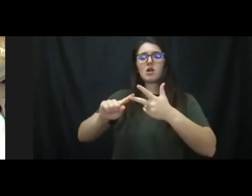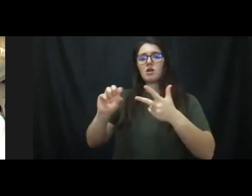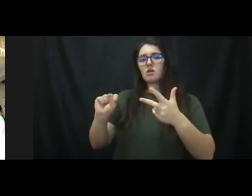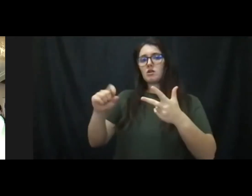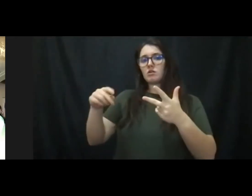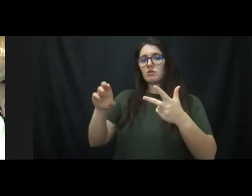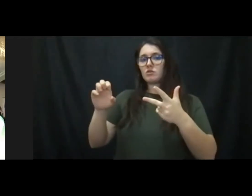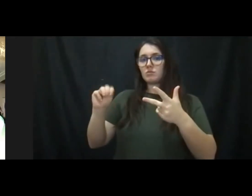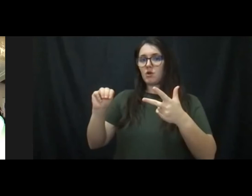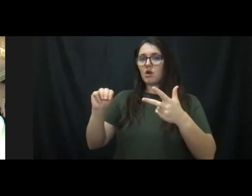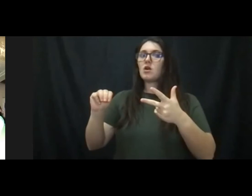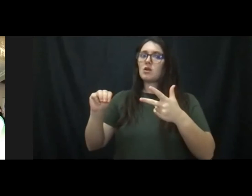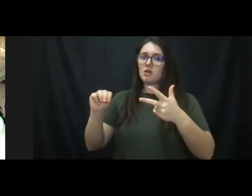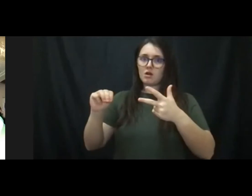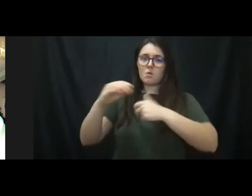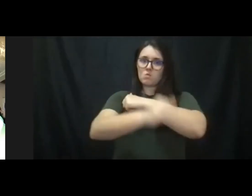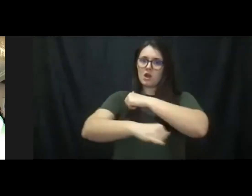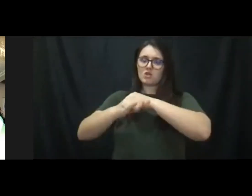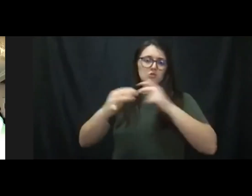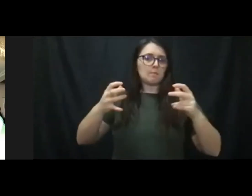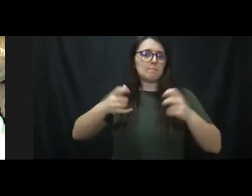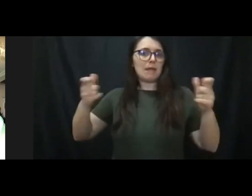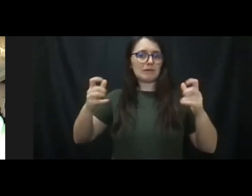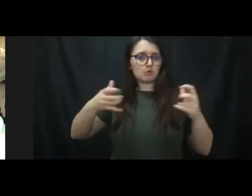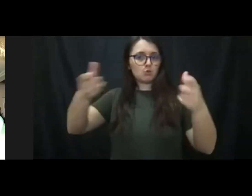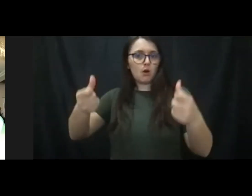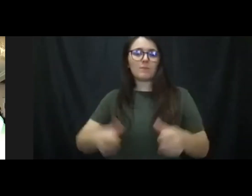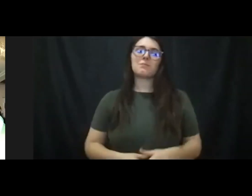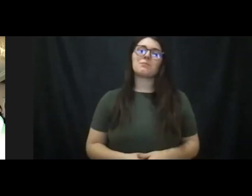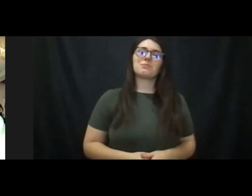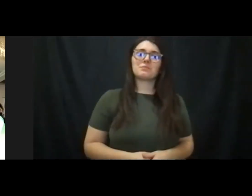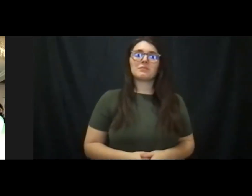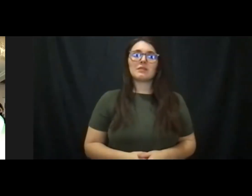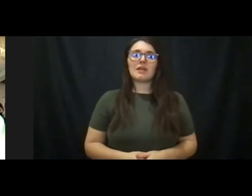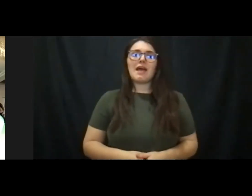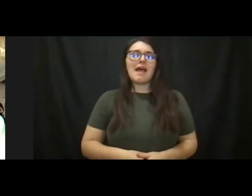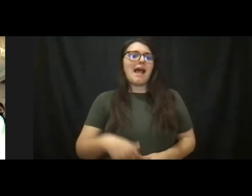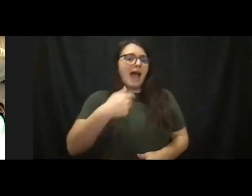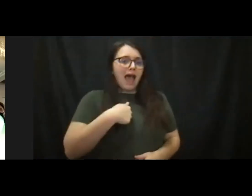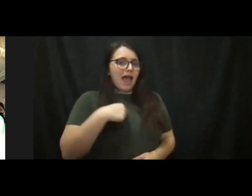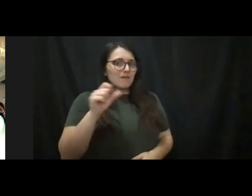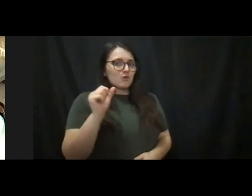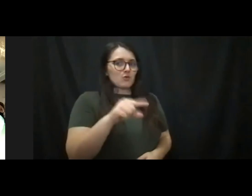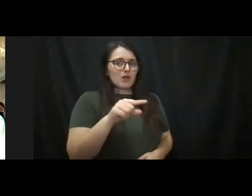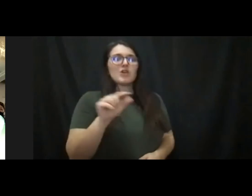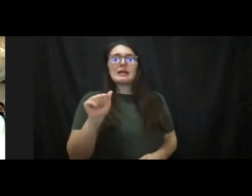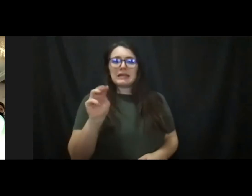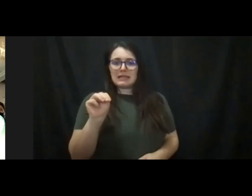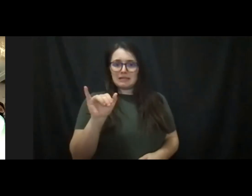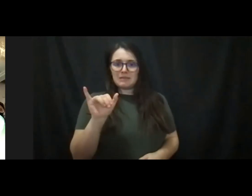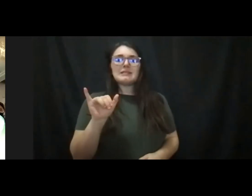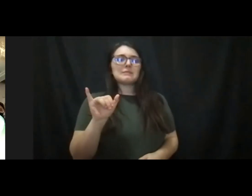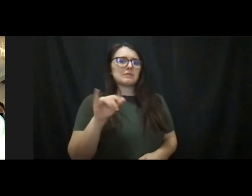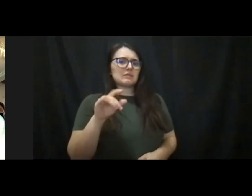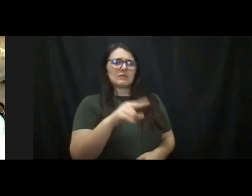they're just big and strong. Okay, Miss Carrie, I just have a burning question here. Is it the sperm whale, or